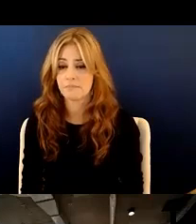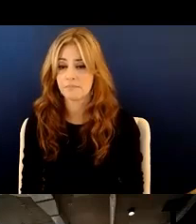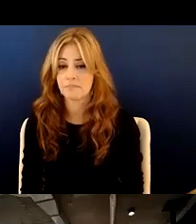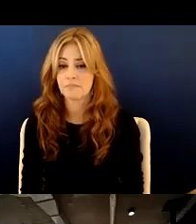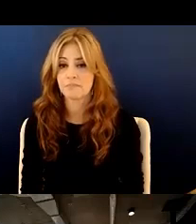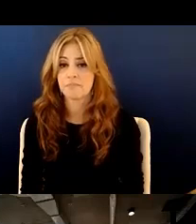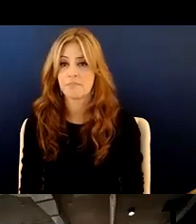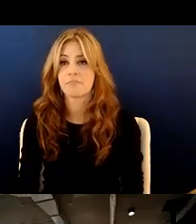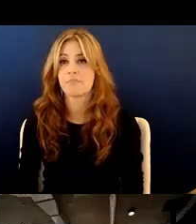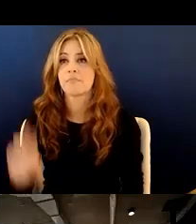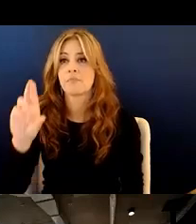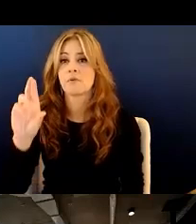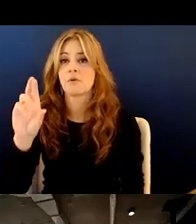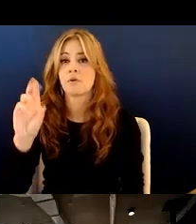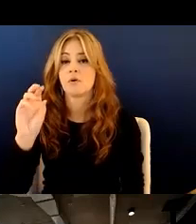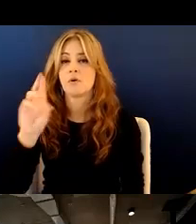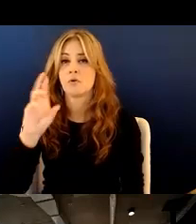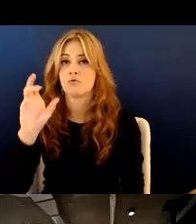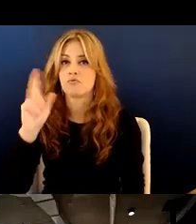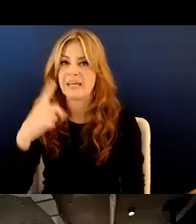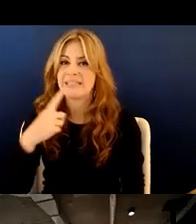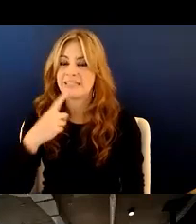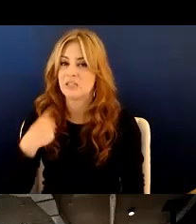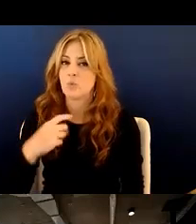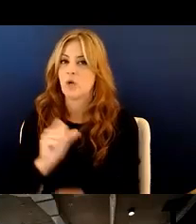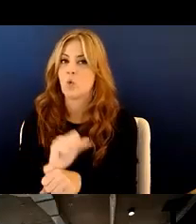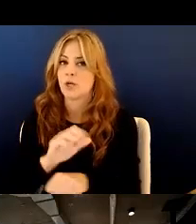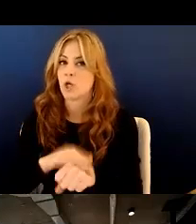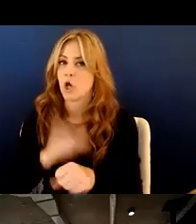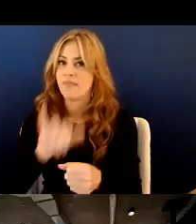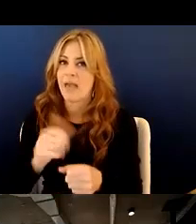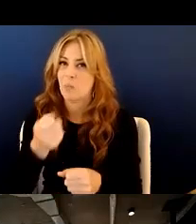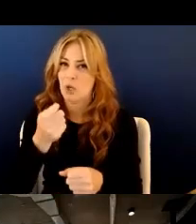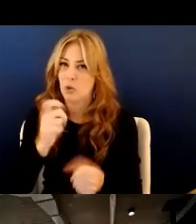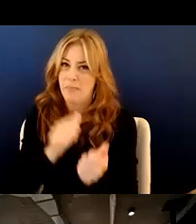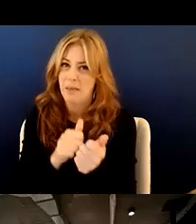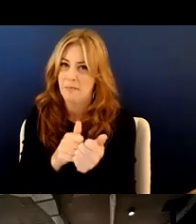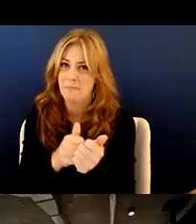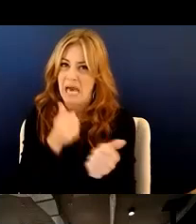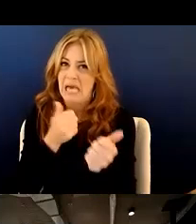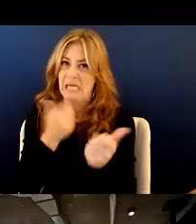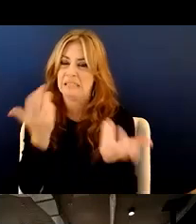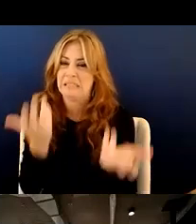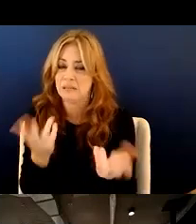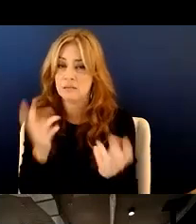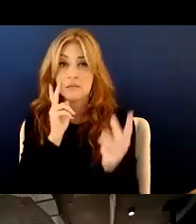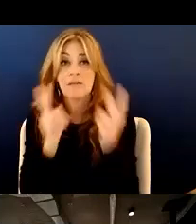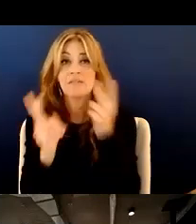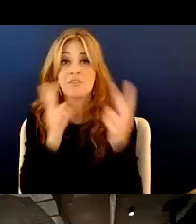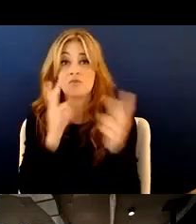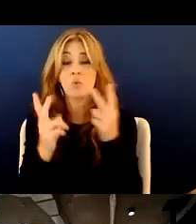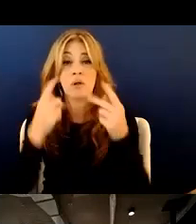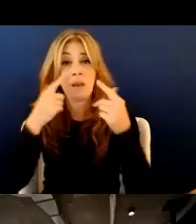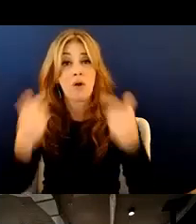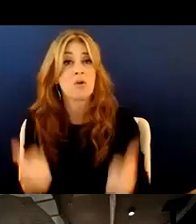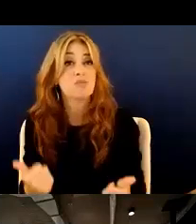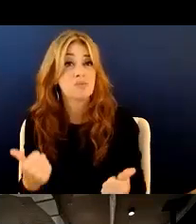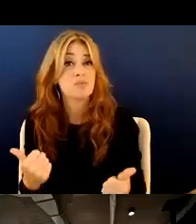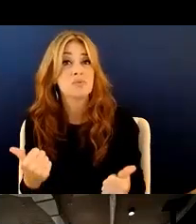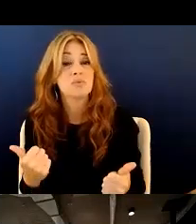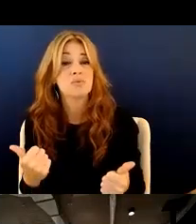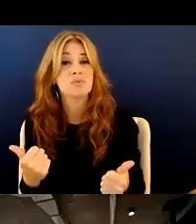We're working on that. We're behind on that. In terms of visual impairments,